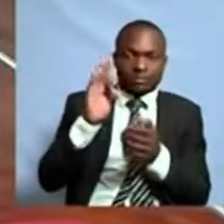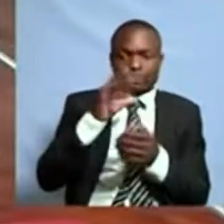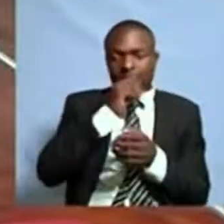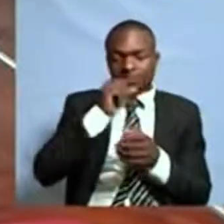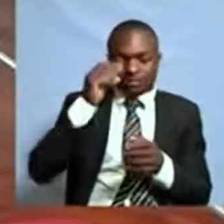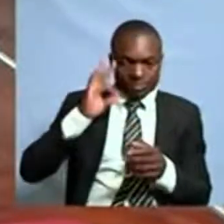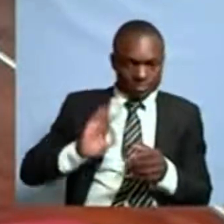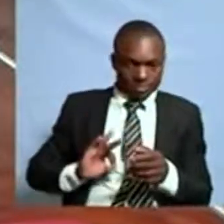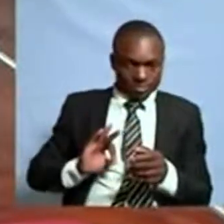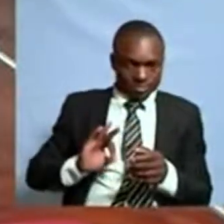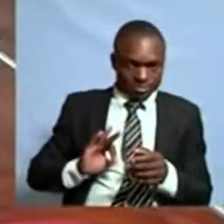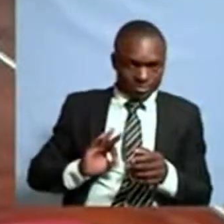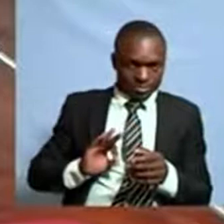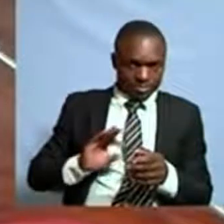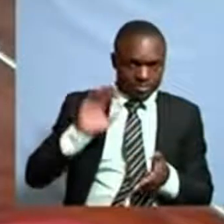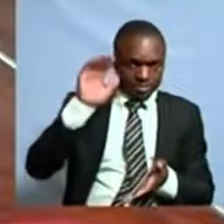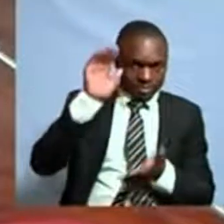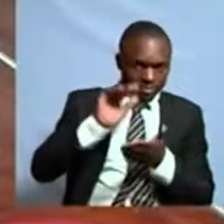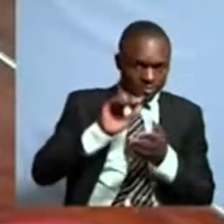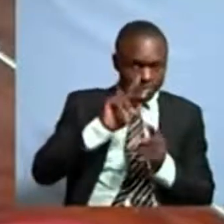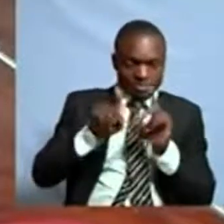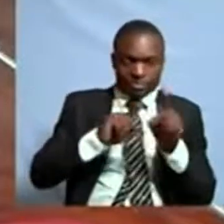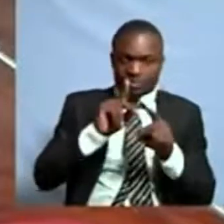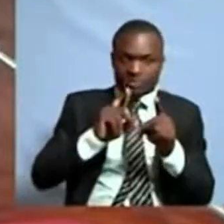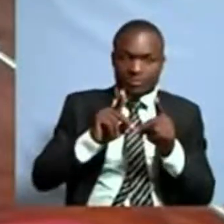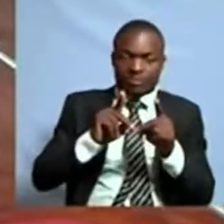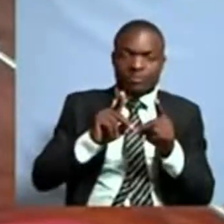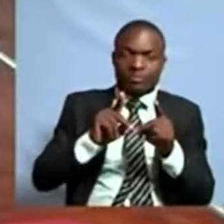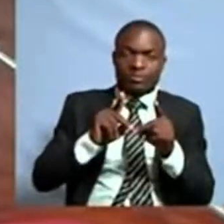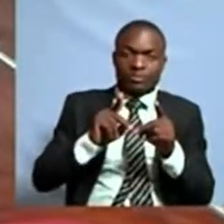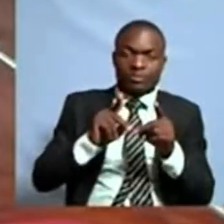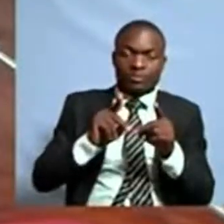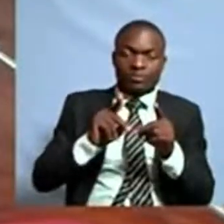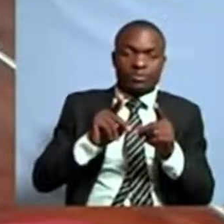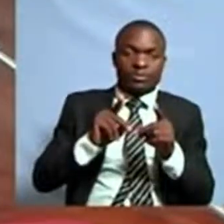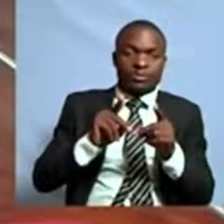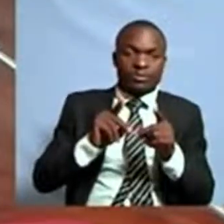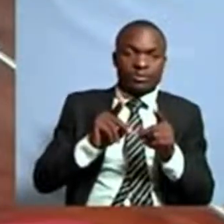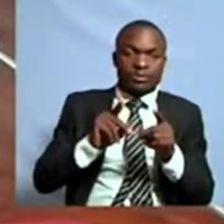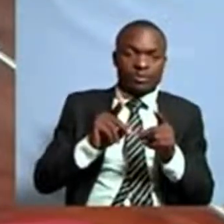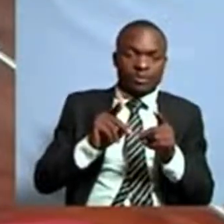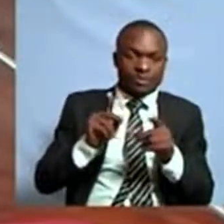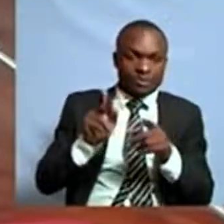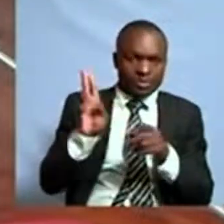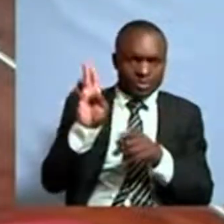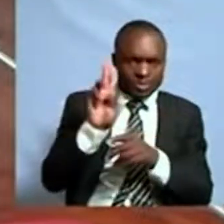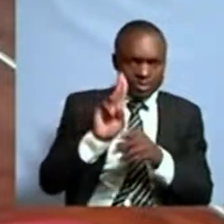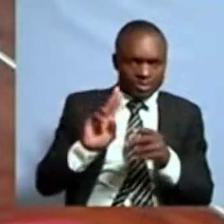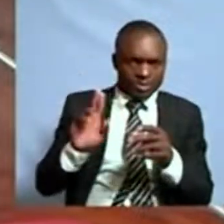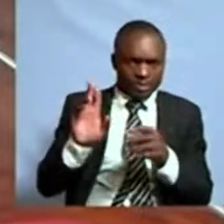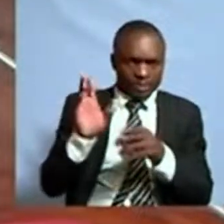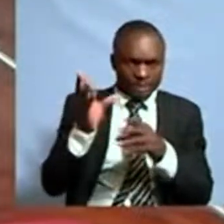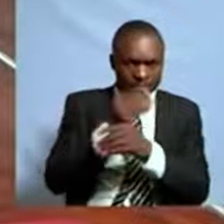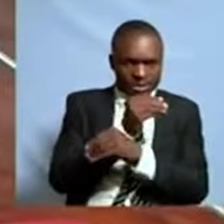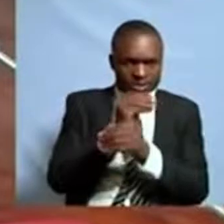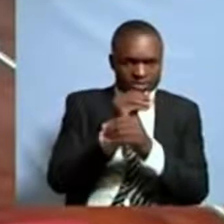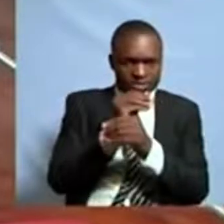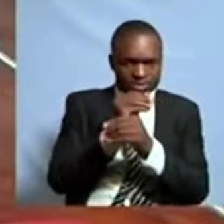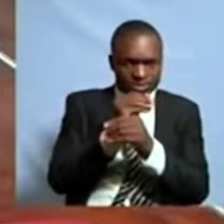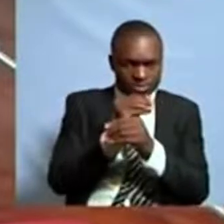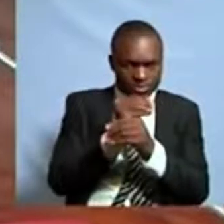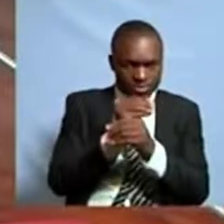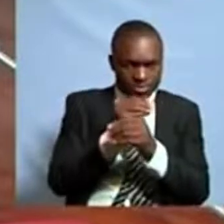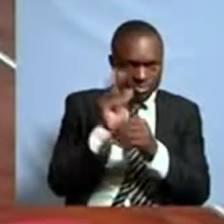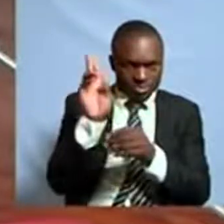to minimize chances of some people misusing their money once they have received it from the scheme through the one-off age